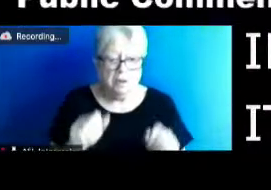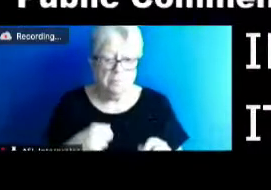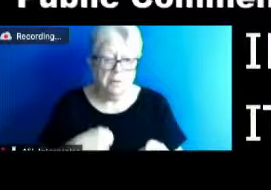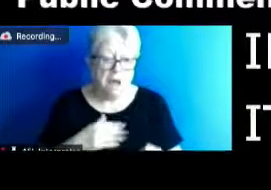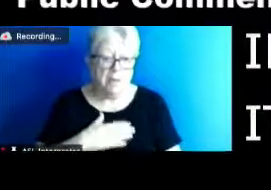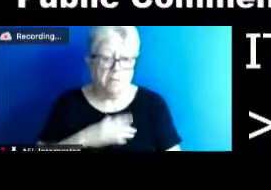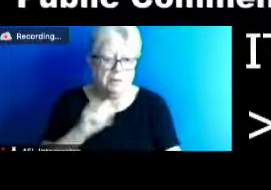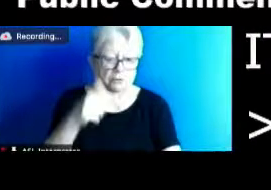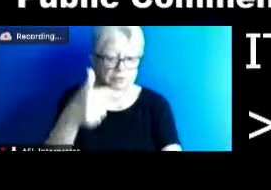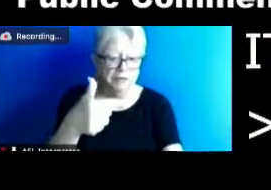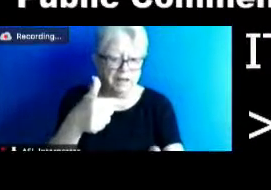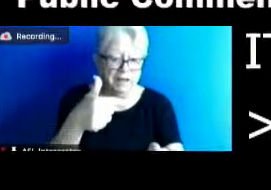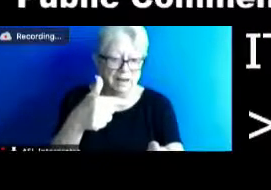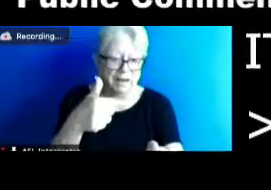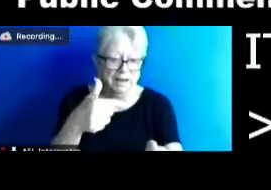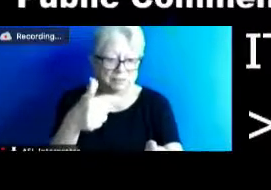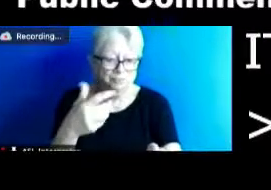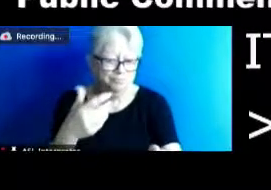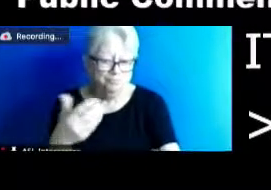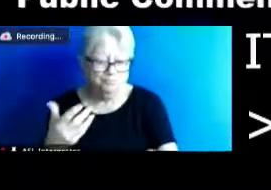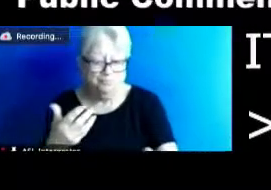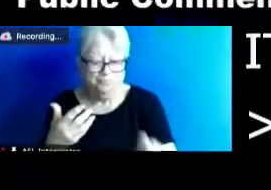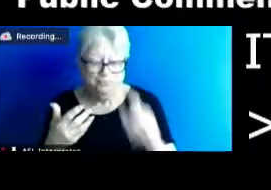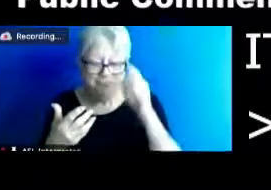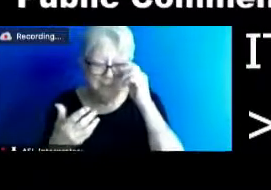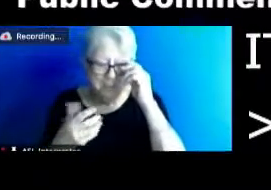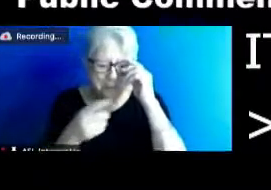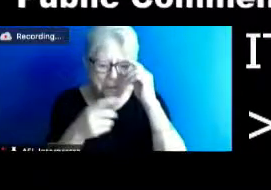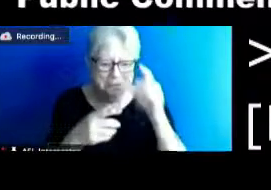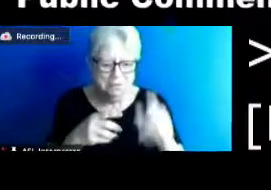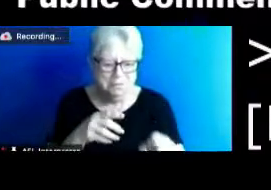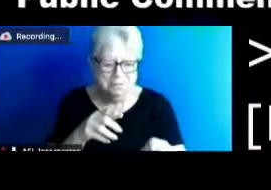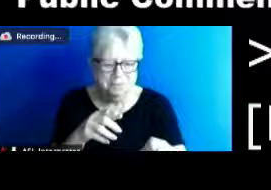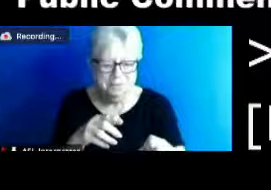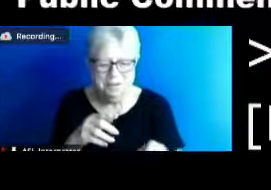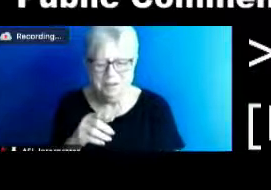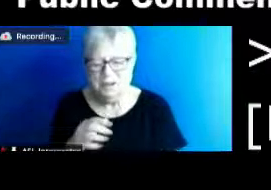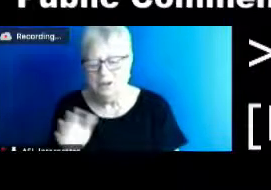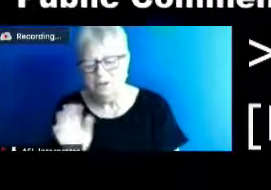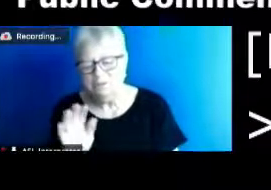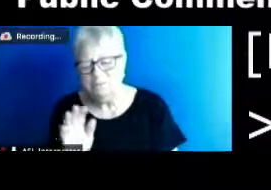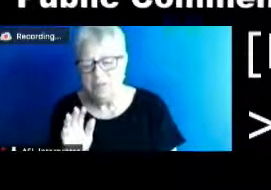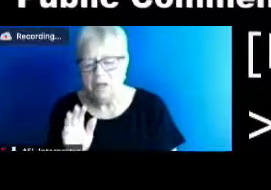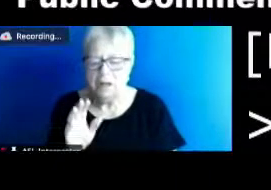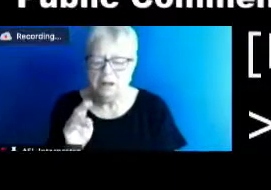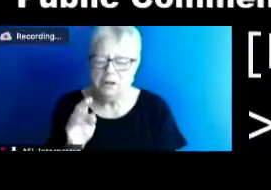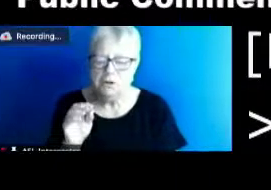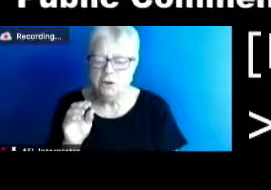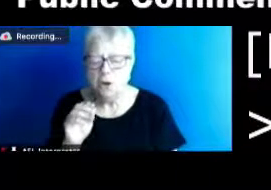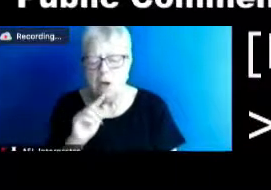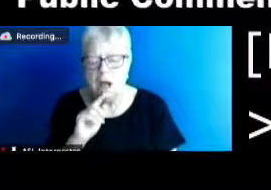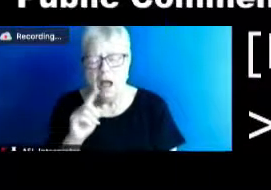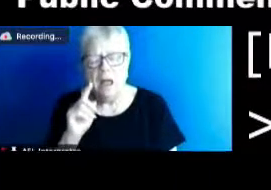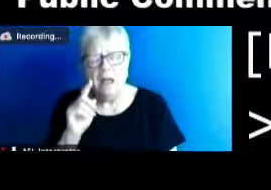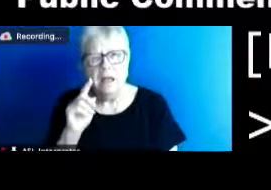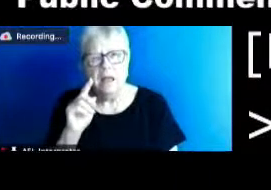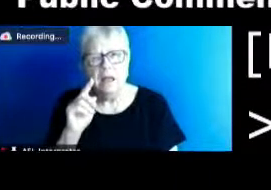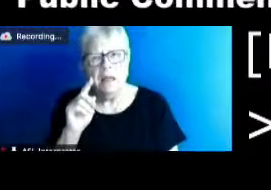be. Is it necessary, Anthony, or is it? No, I would envision